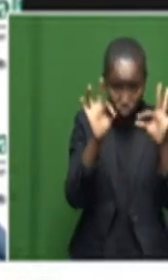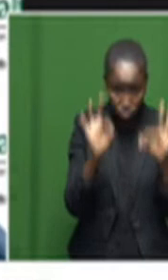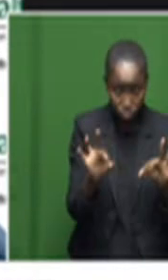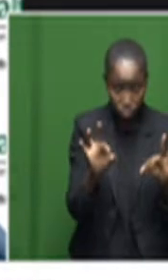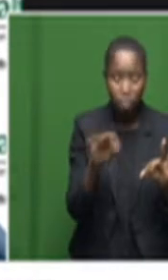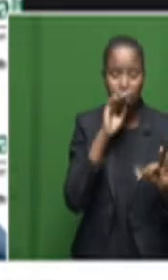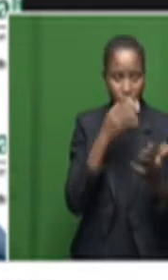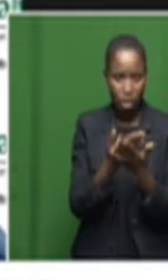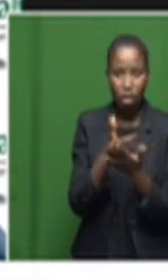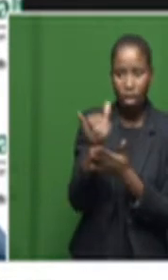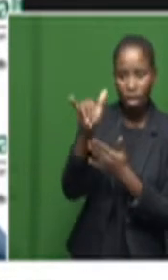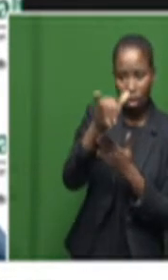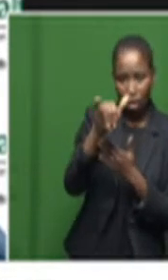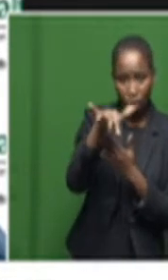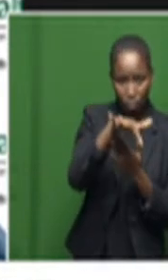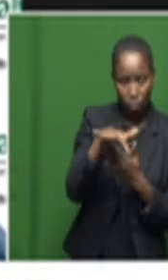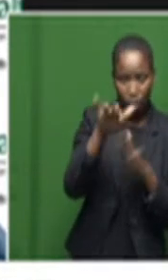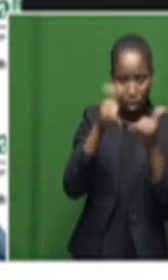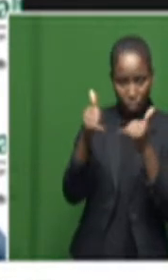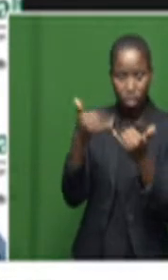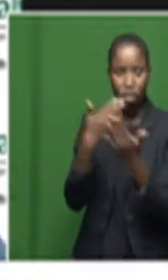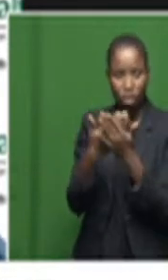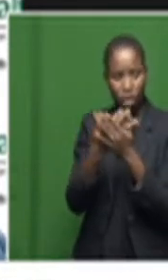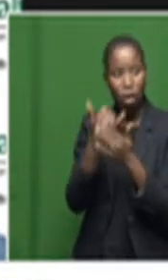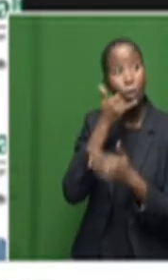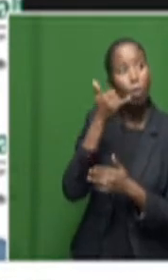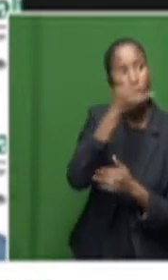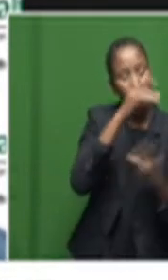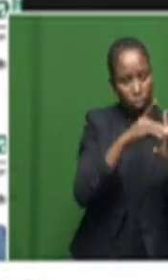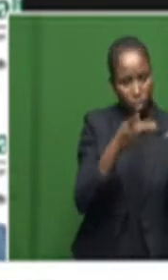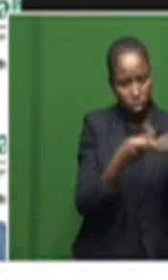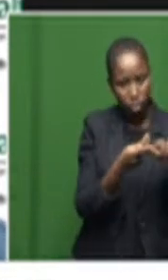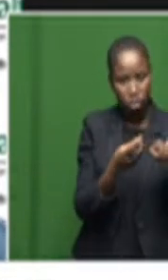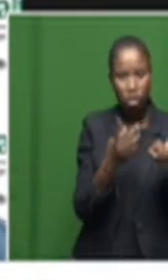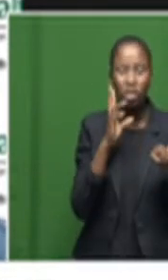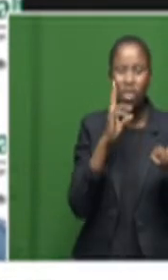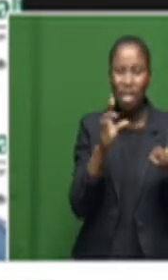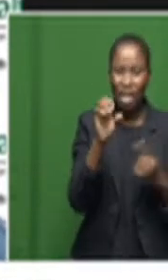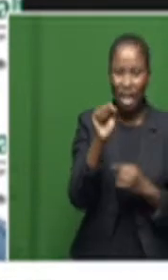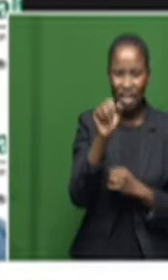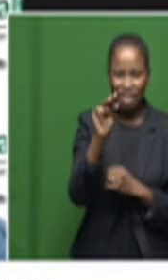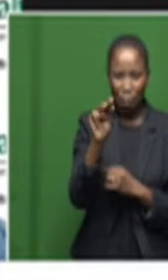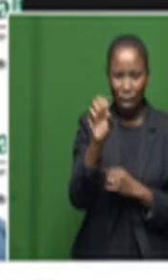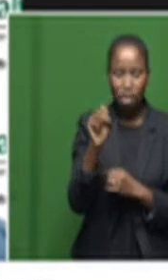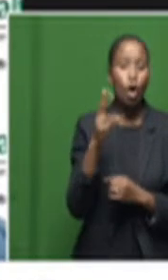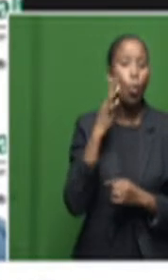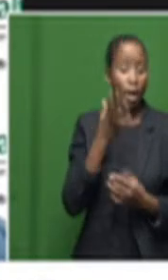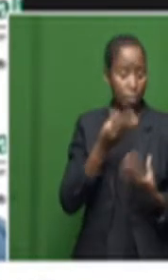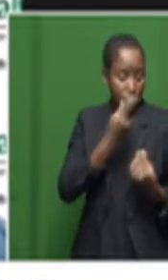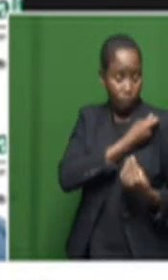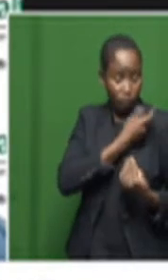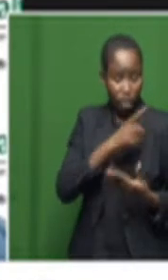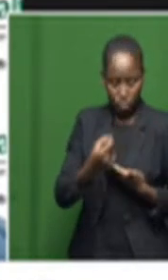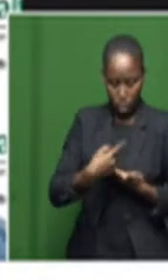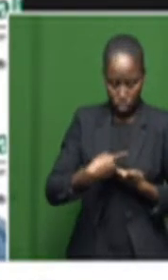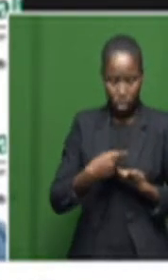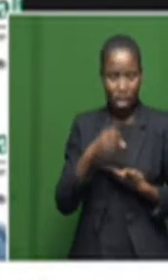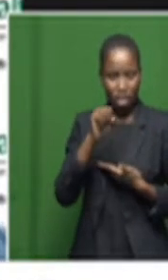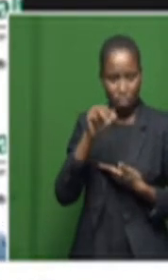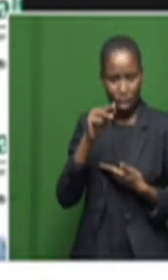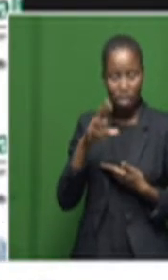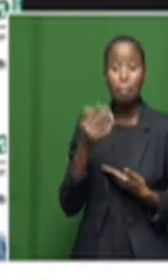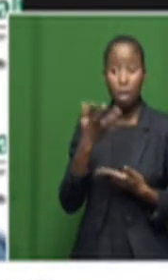are able to phone the numbers to contact the department to verify whether those SMSs to confirm that one has been vaccinated is true or